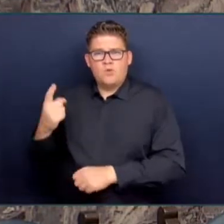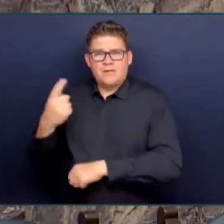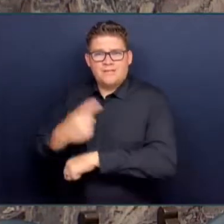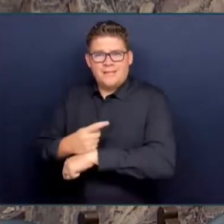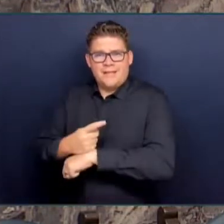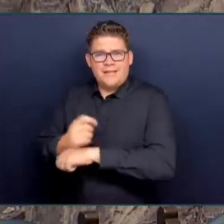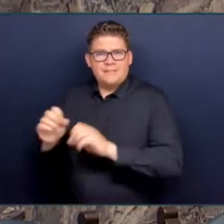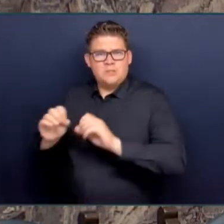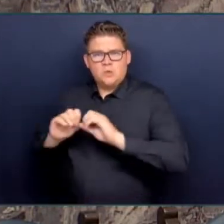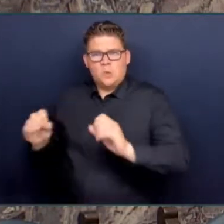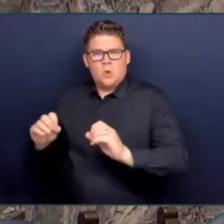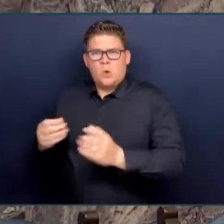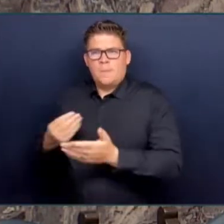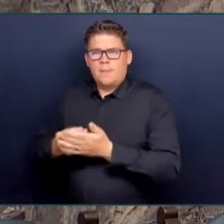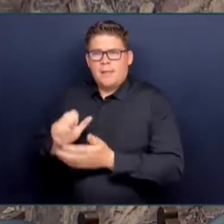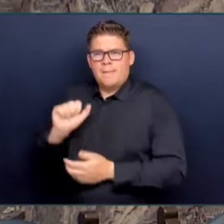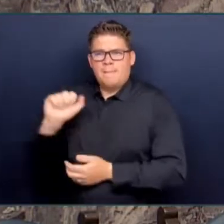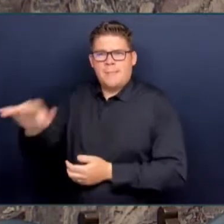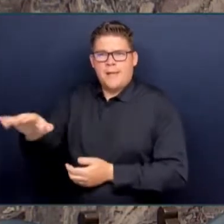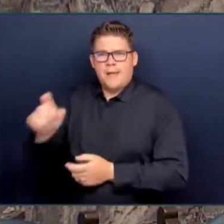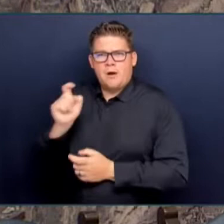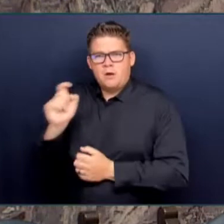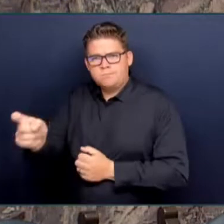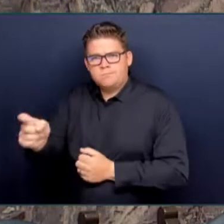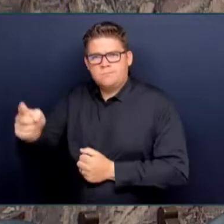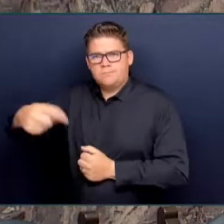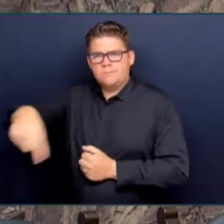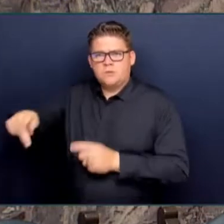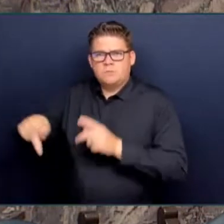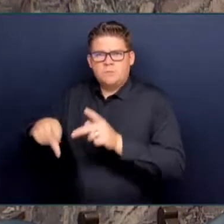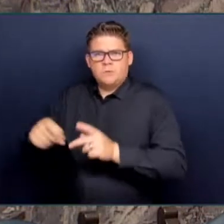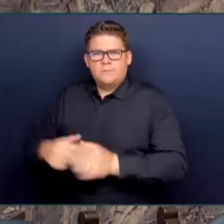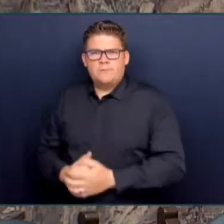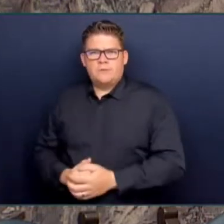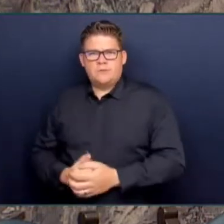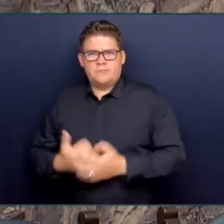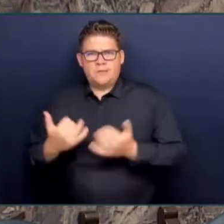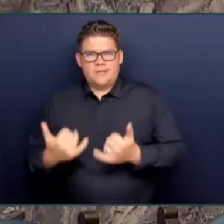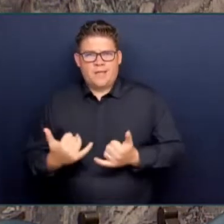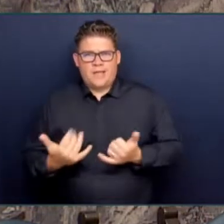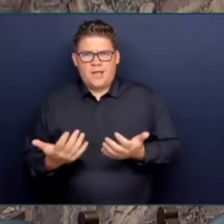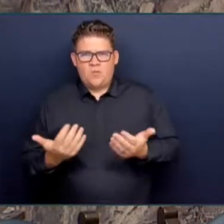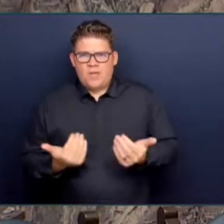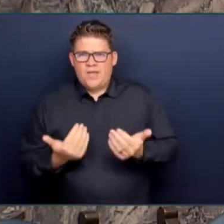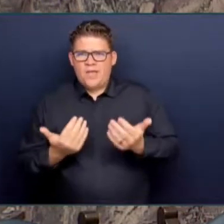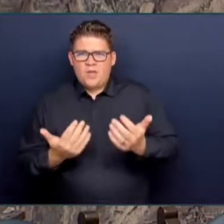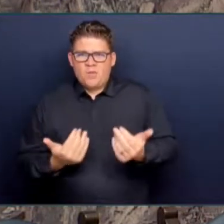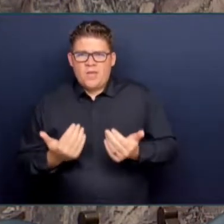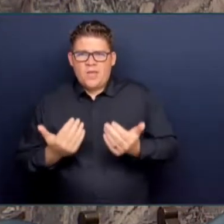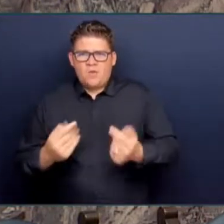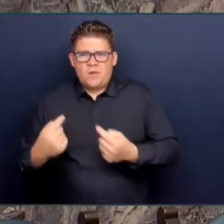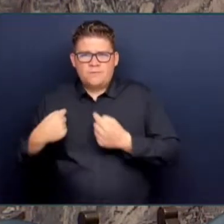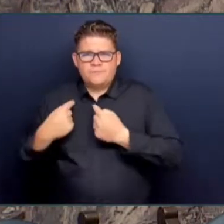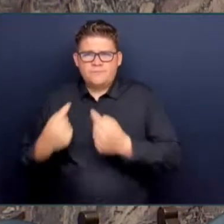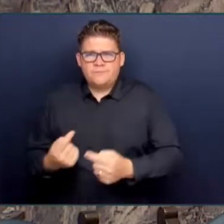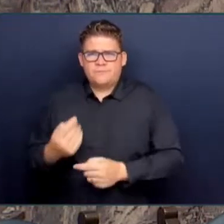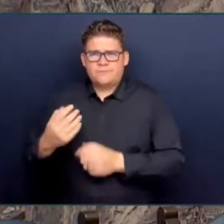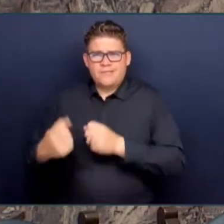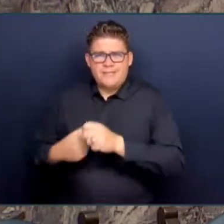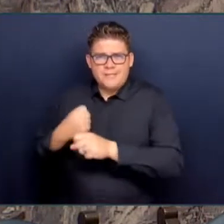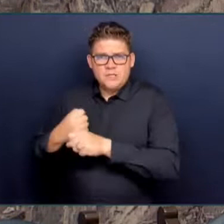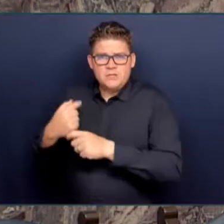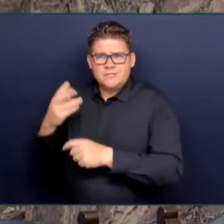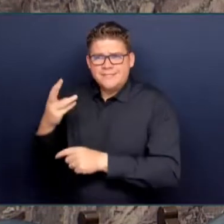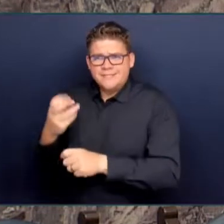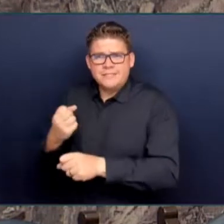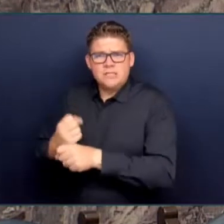now 6-year late rebate every single day. To the housing minister, when will renters